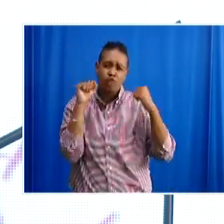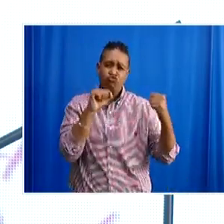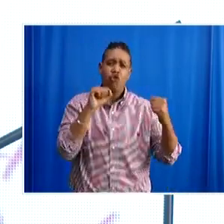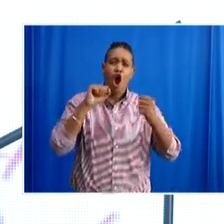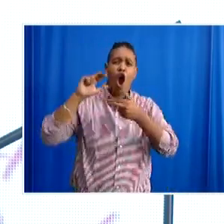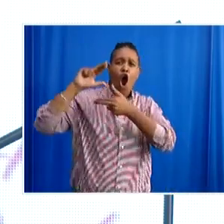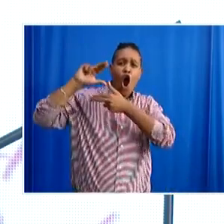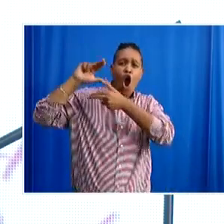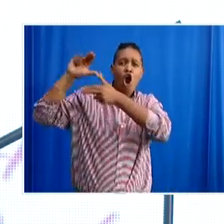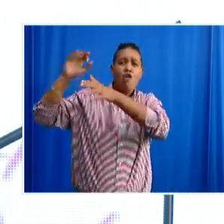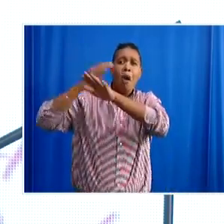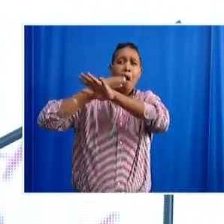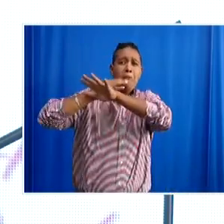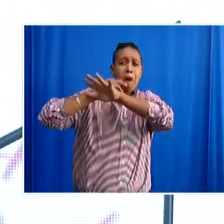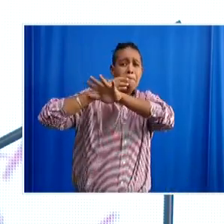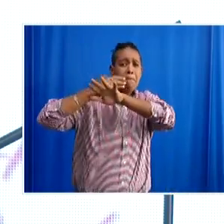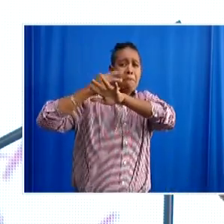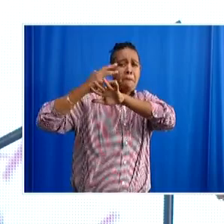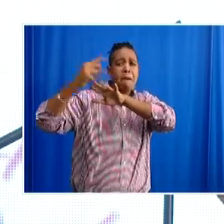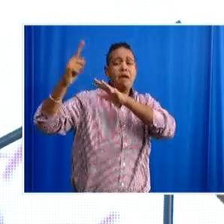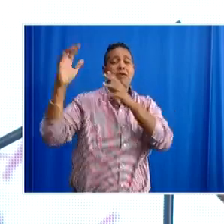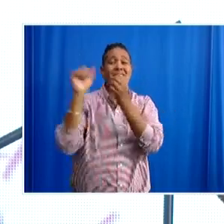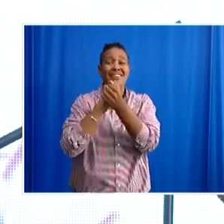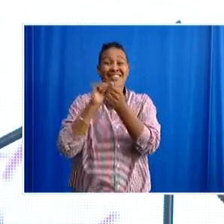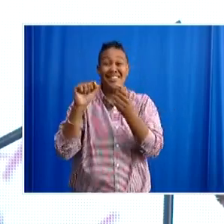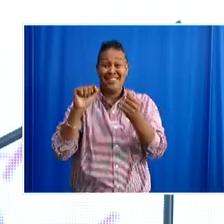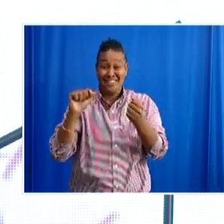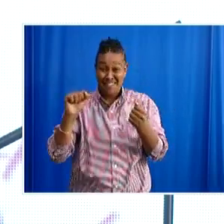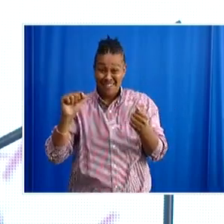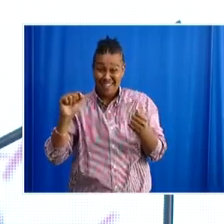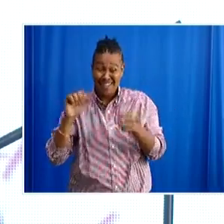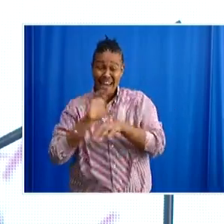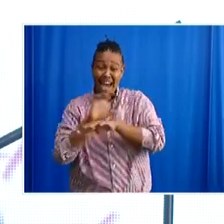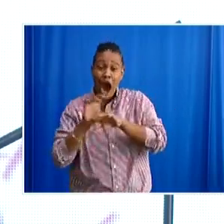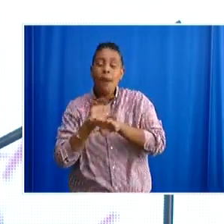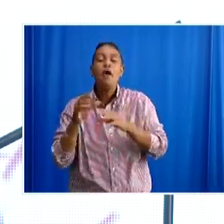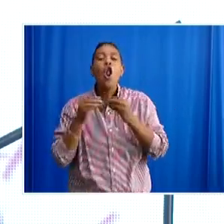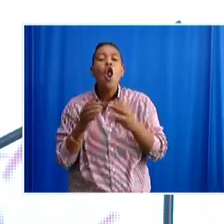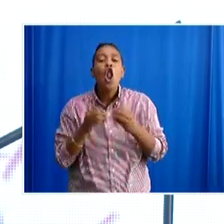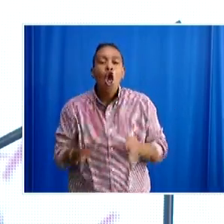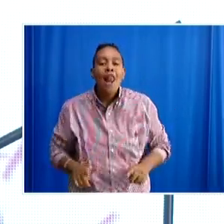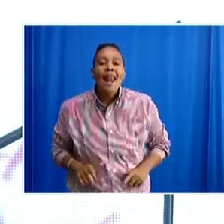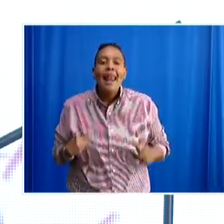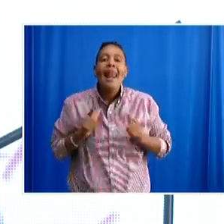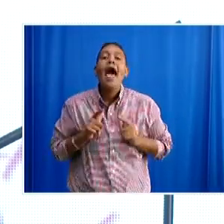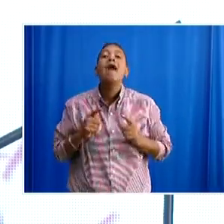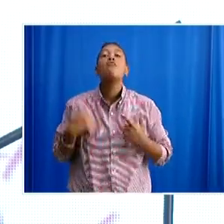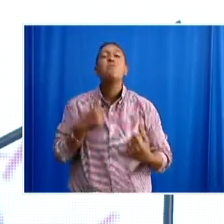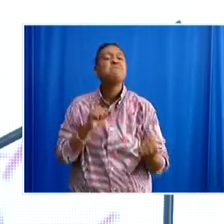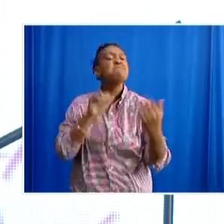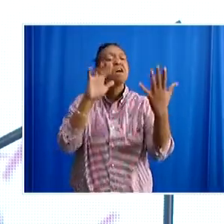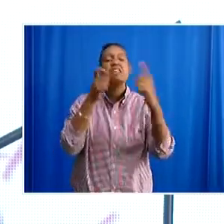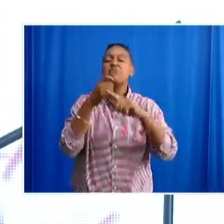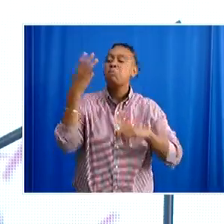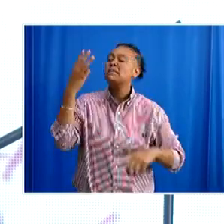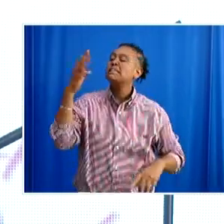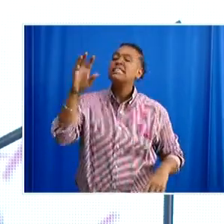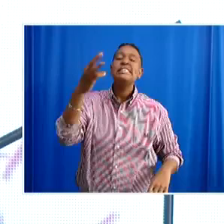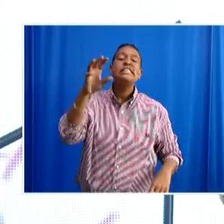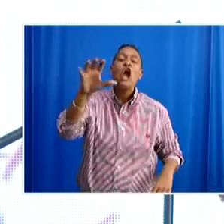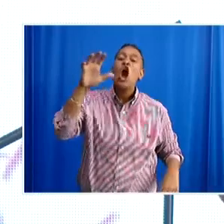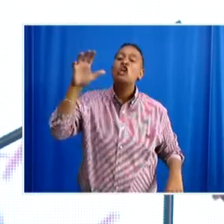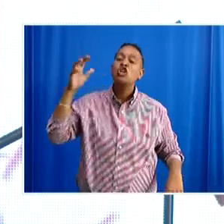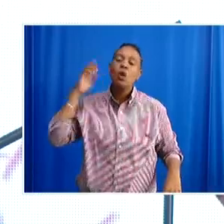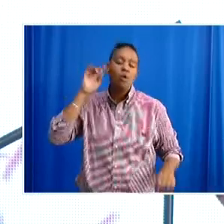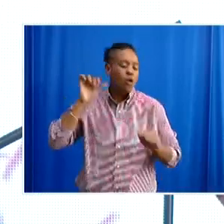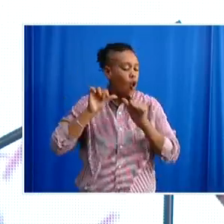hurricanes impacting the Caribbean and causing loss of lives. So we've been facing it, we will continue to face it. So we have to plan